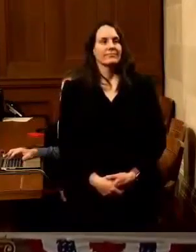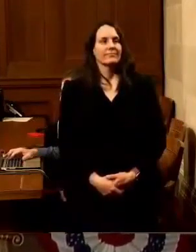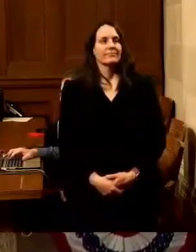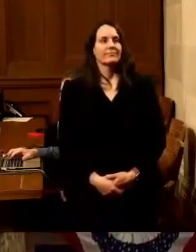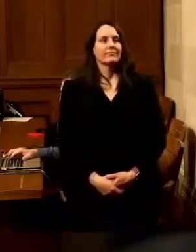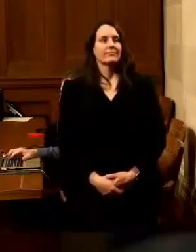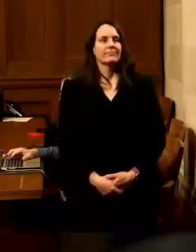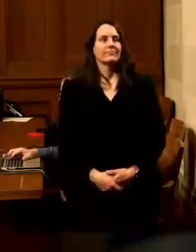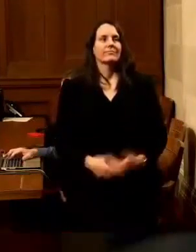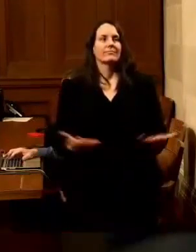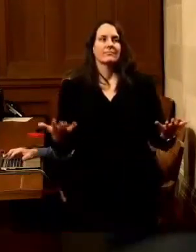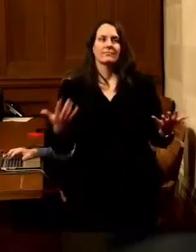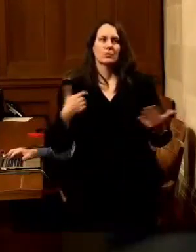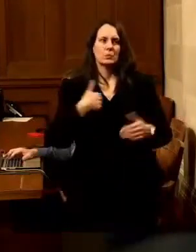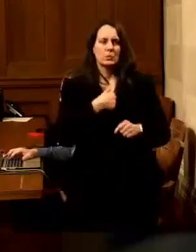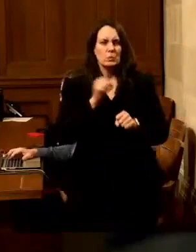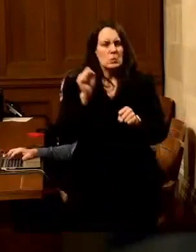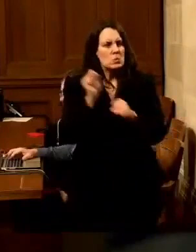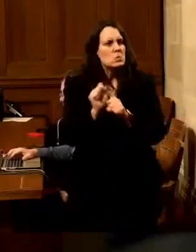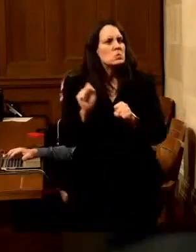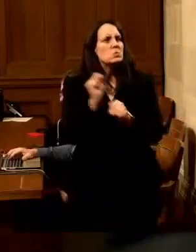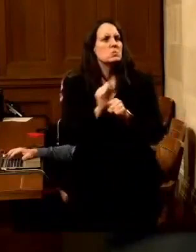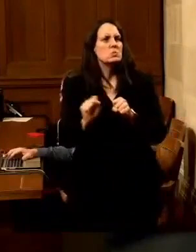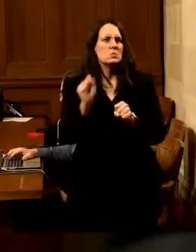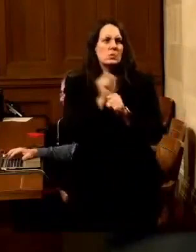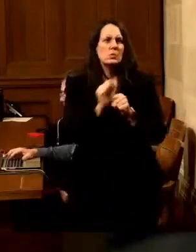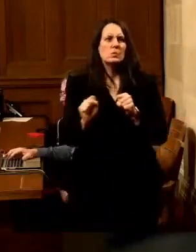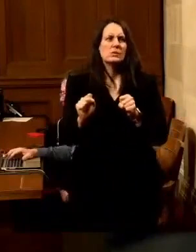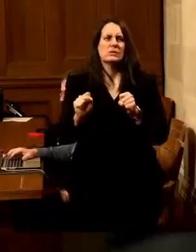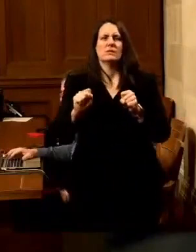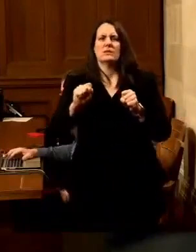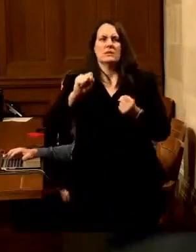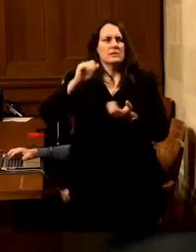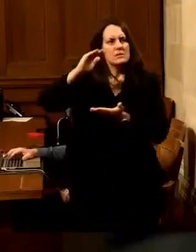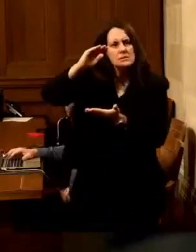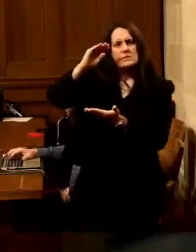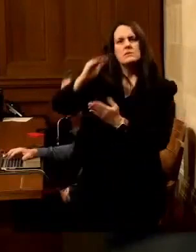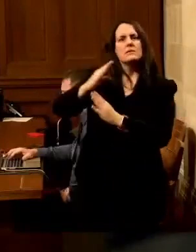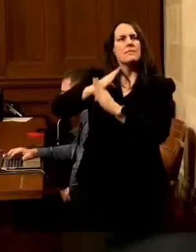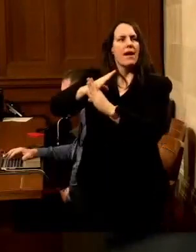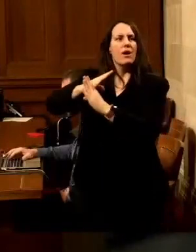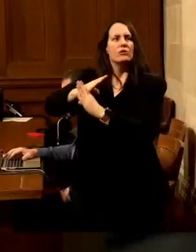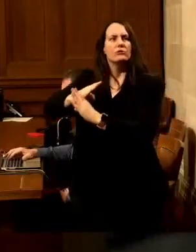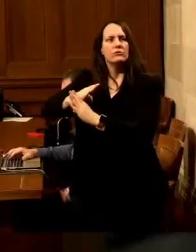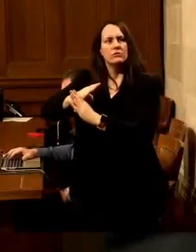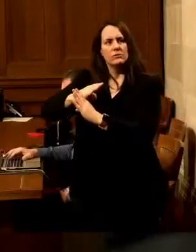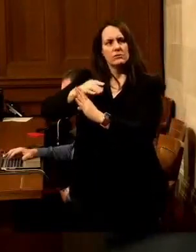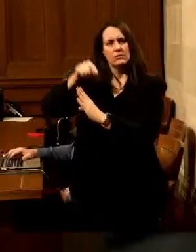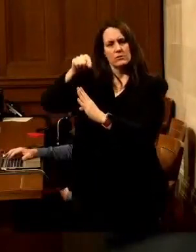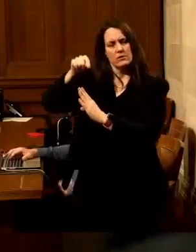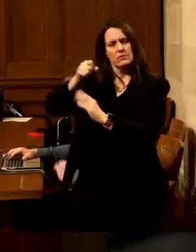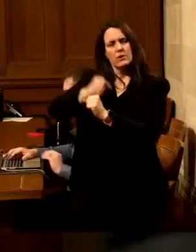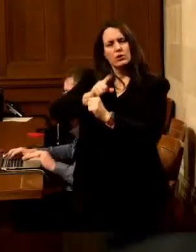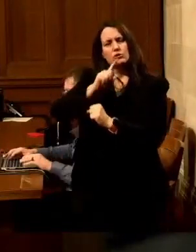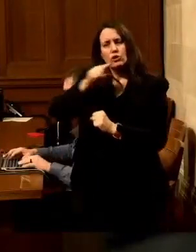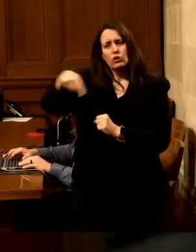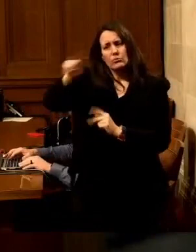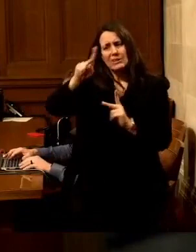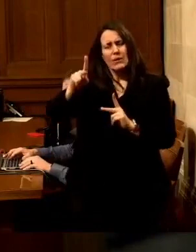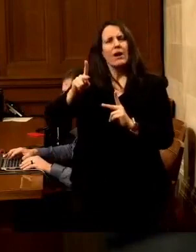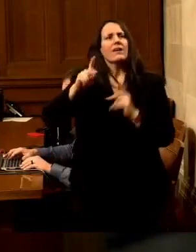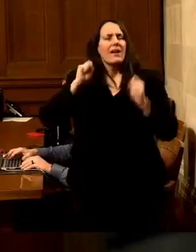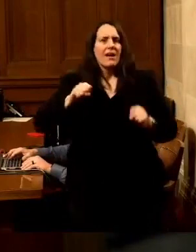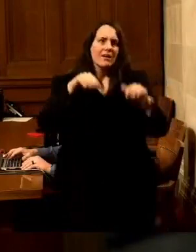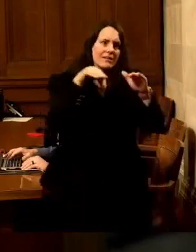are working in earnest to reduce barriers to employment so we can try to make sure every available worker can join our